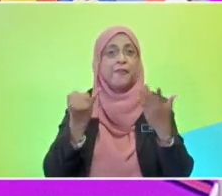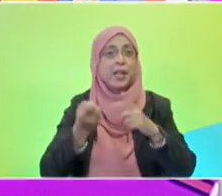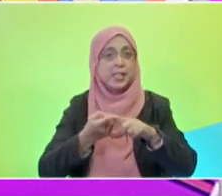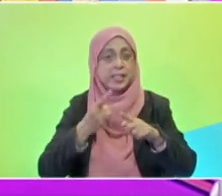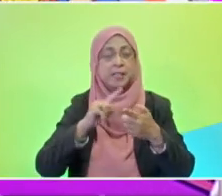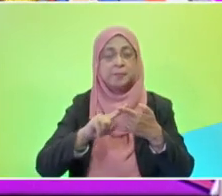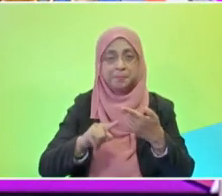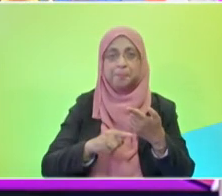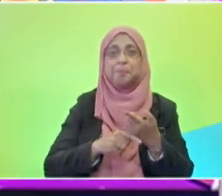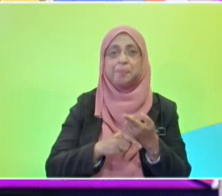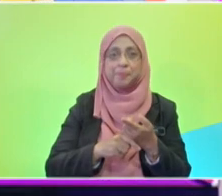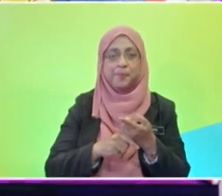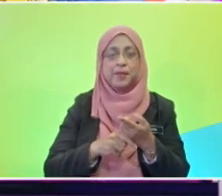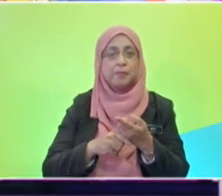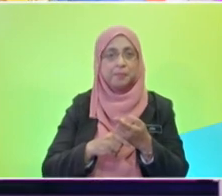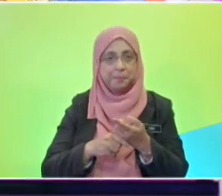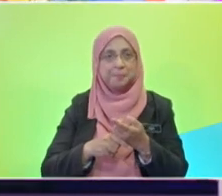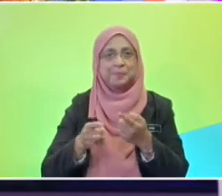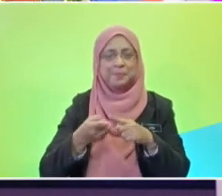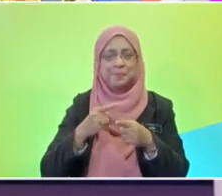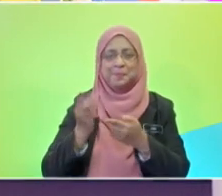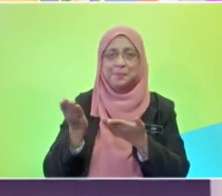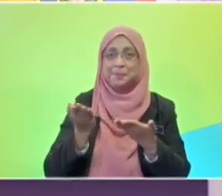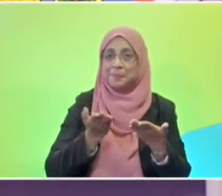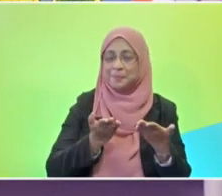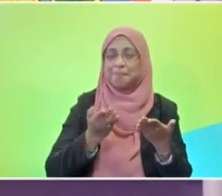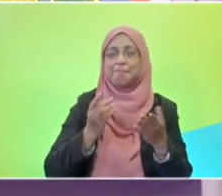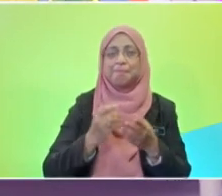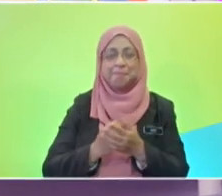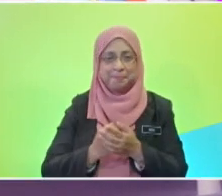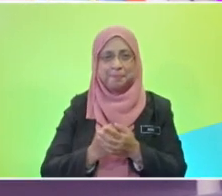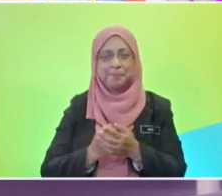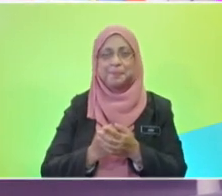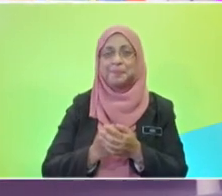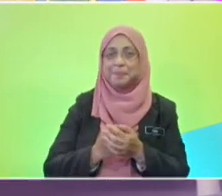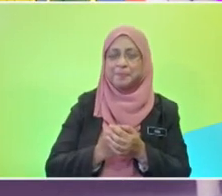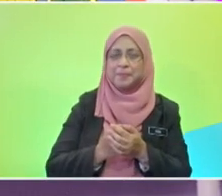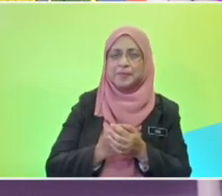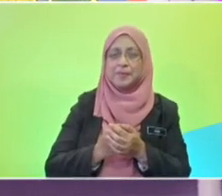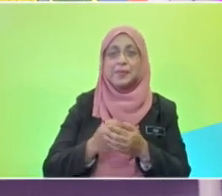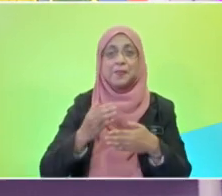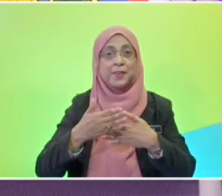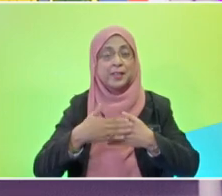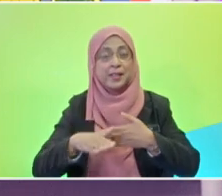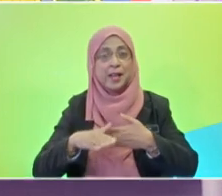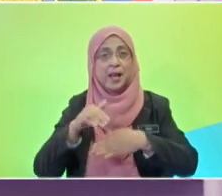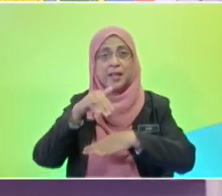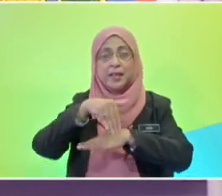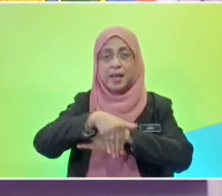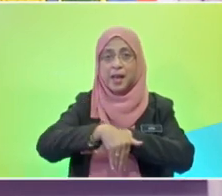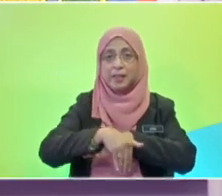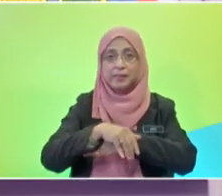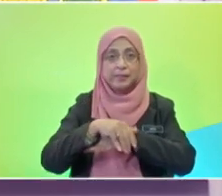after that. So my friends are here. Okay, the boys' friends are here. After that, at night, we